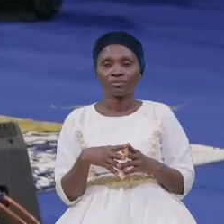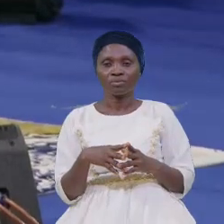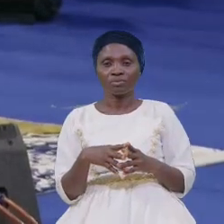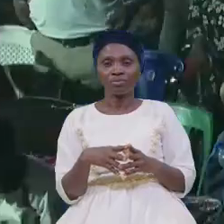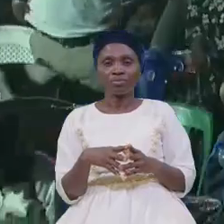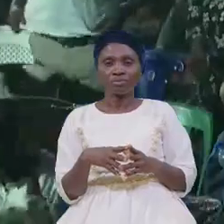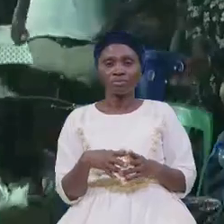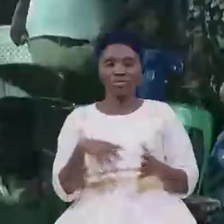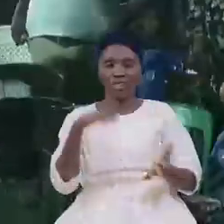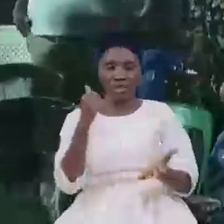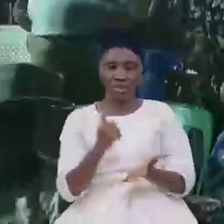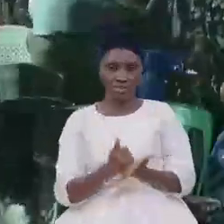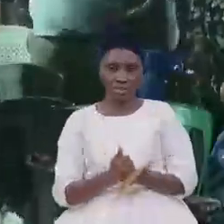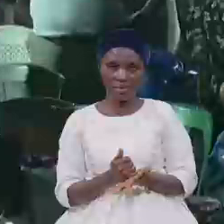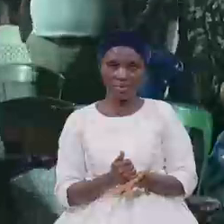Amen.